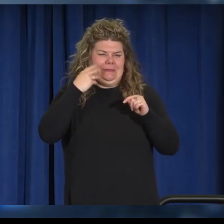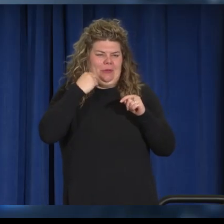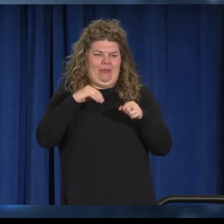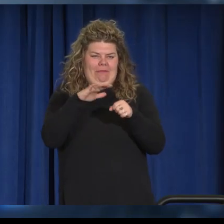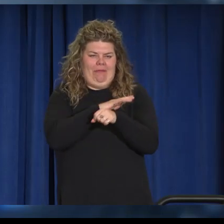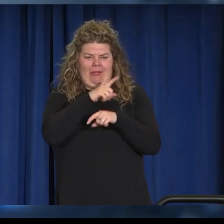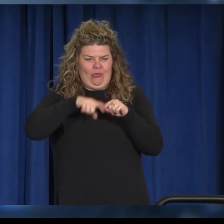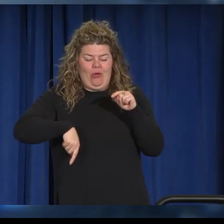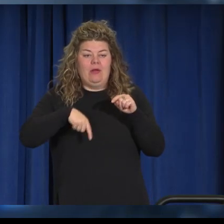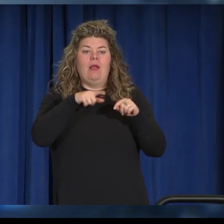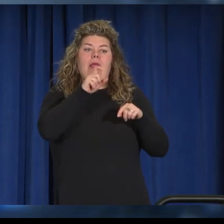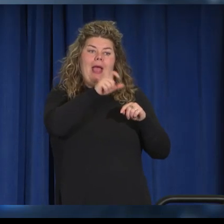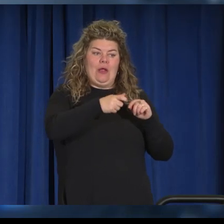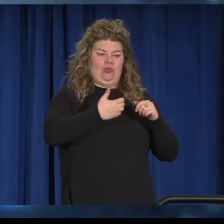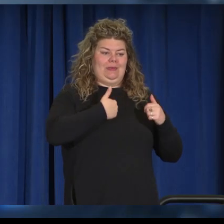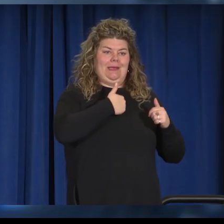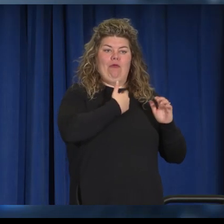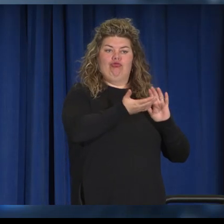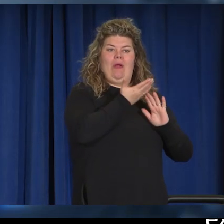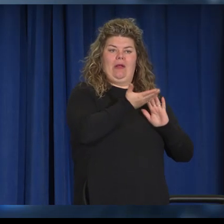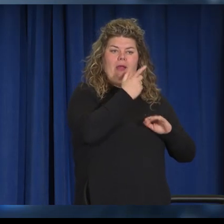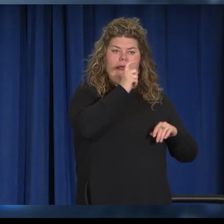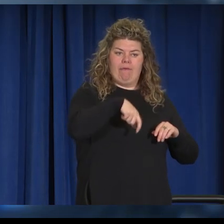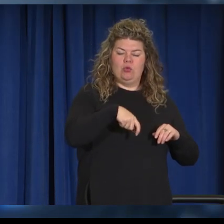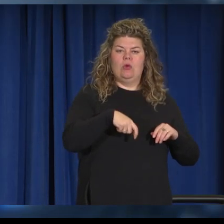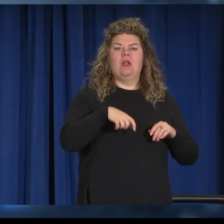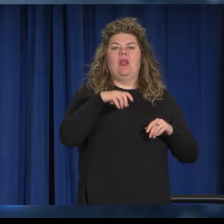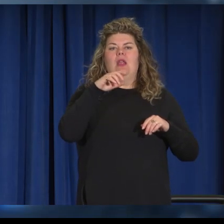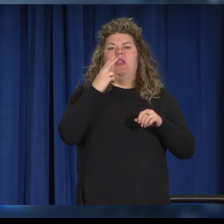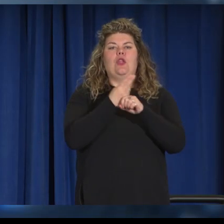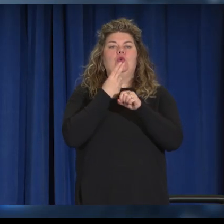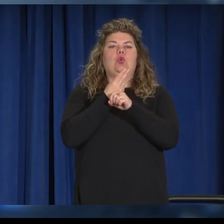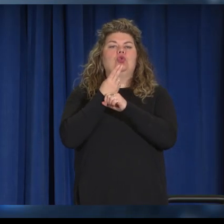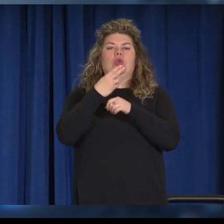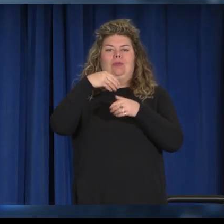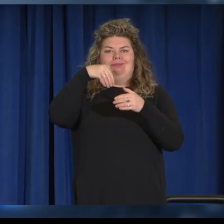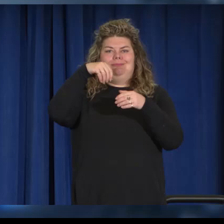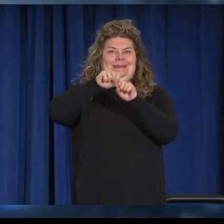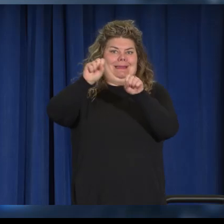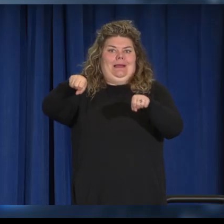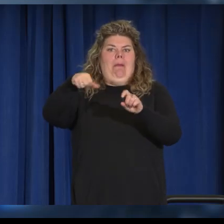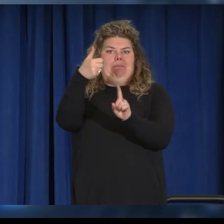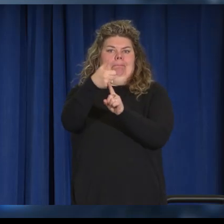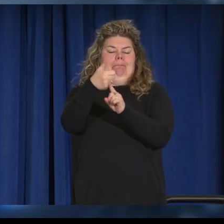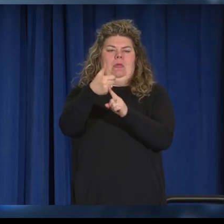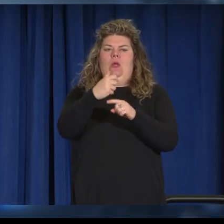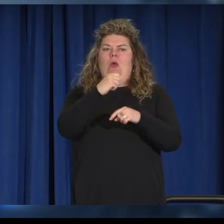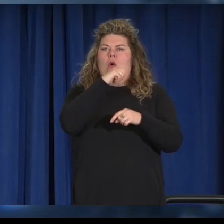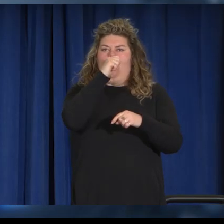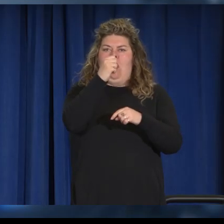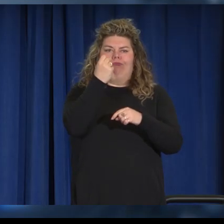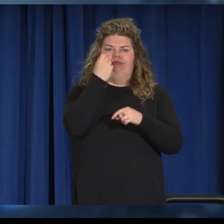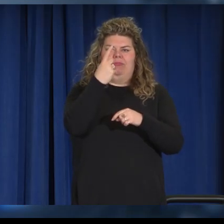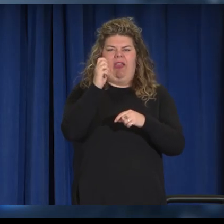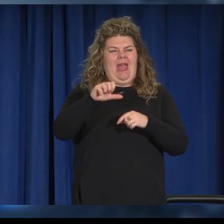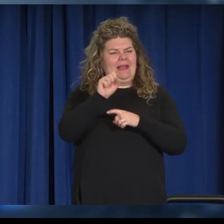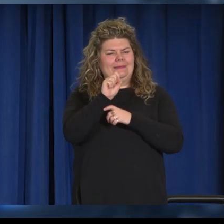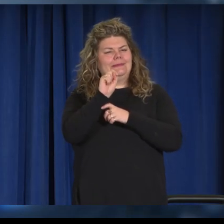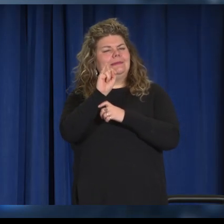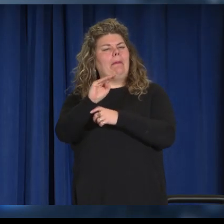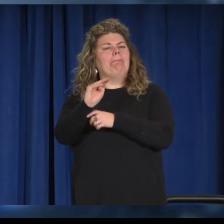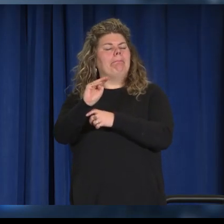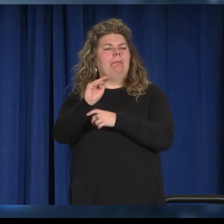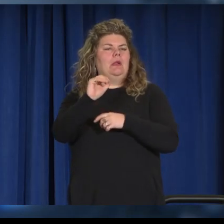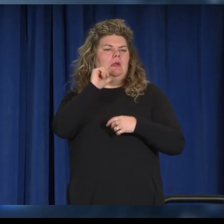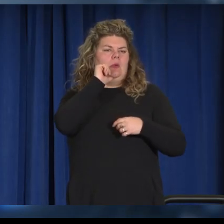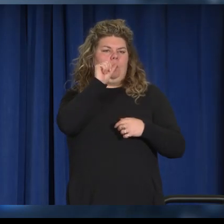self-regulate, and then the actual user interface of the system not take into account that someone may be stimming, having a